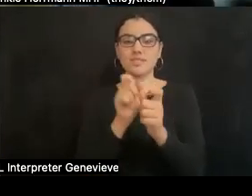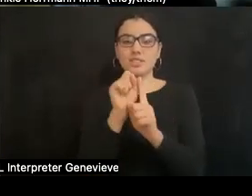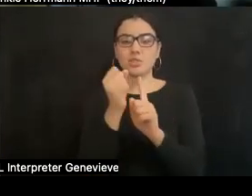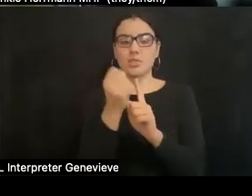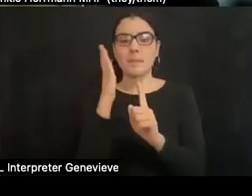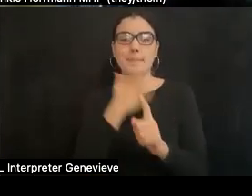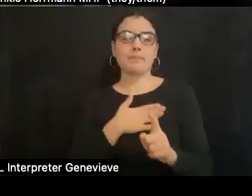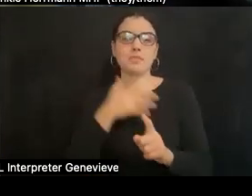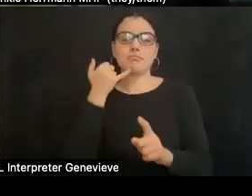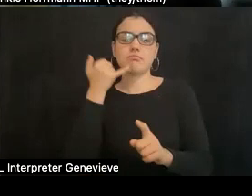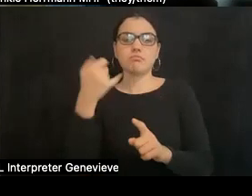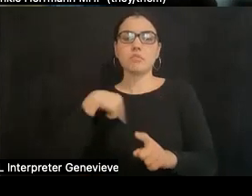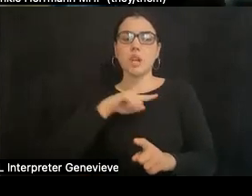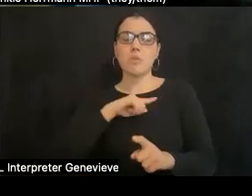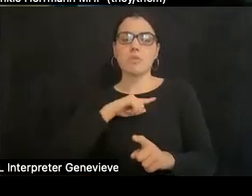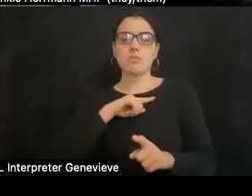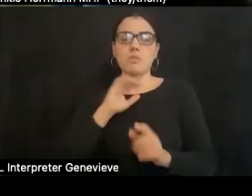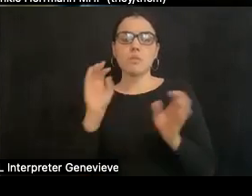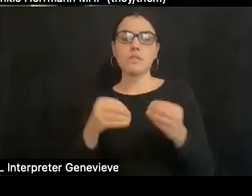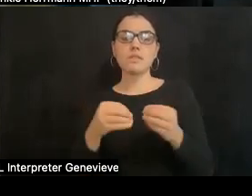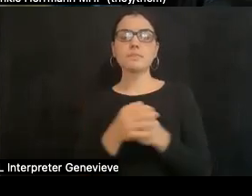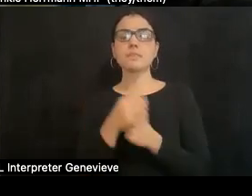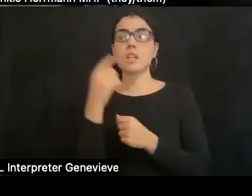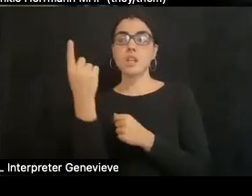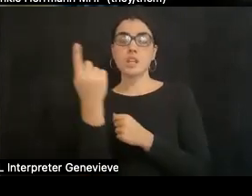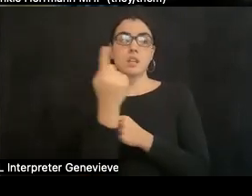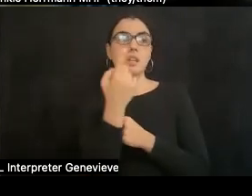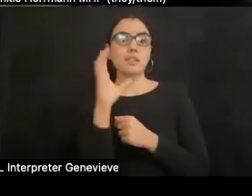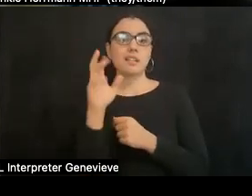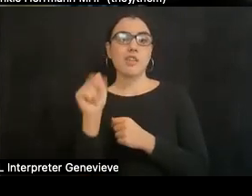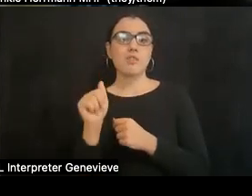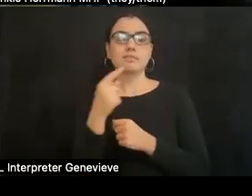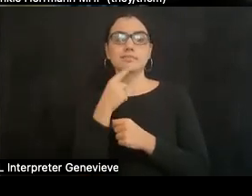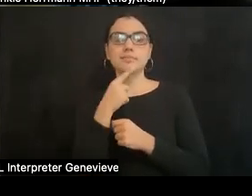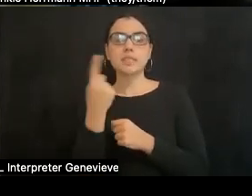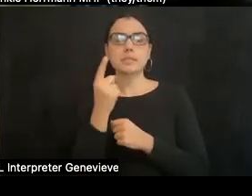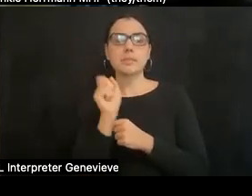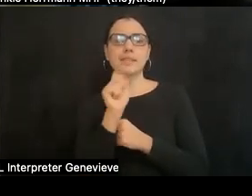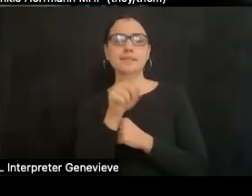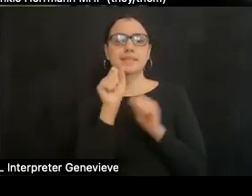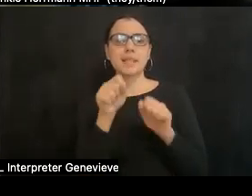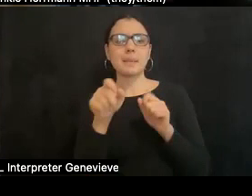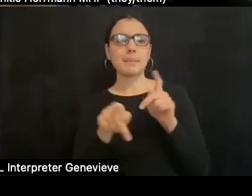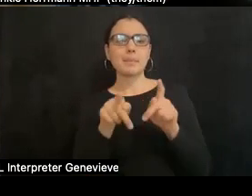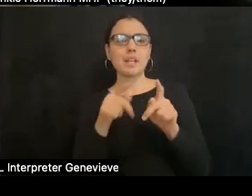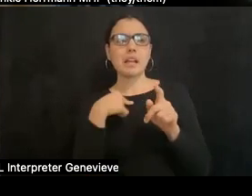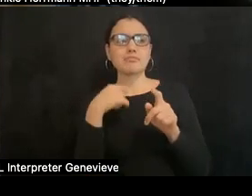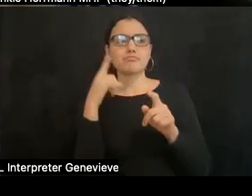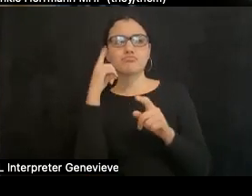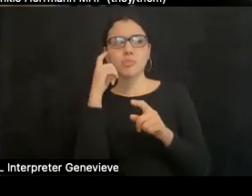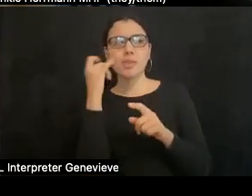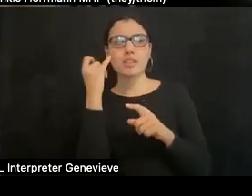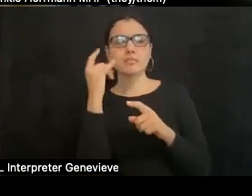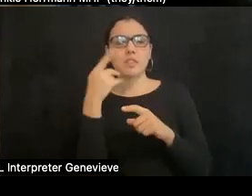call. Cool. Somebody had also asked, can folks who are out, I suspect that since HARP